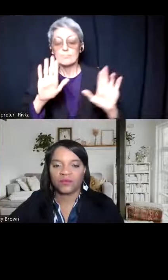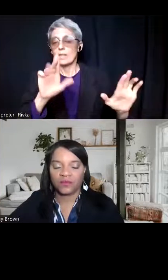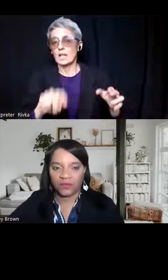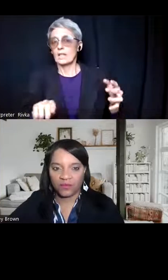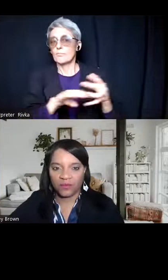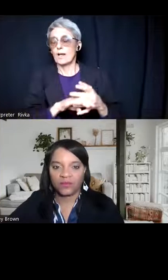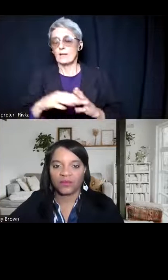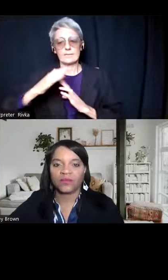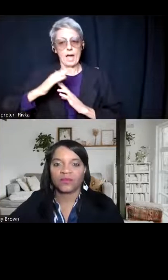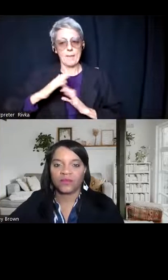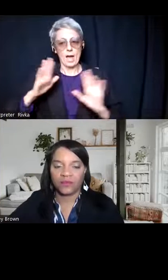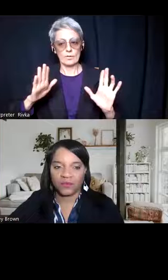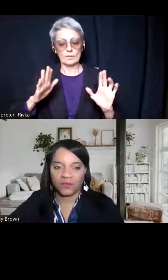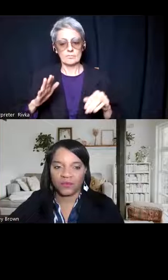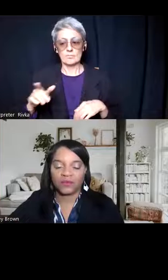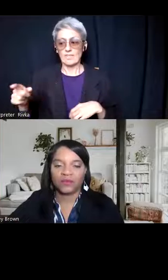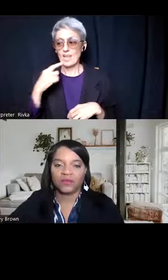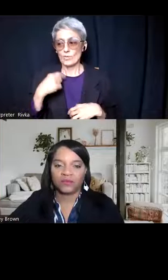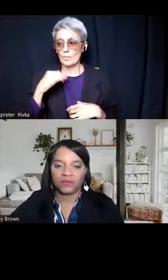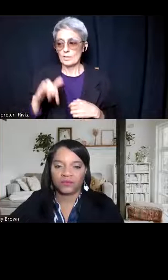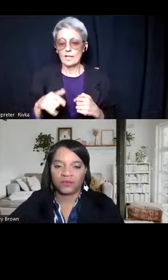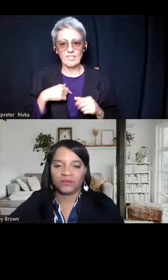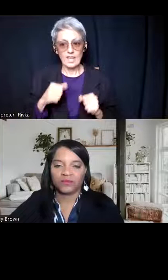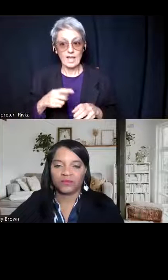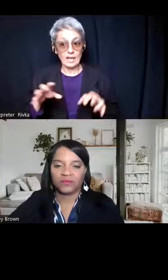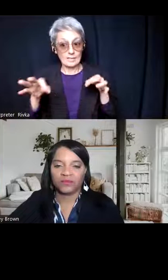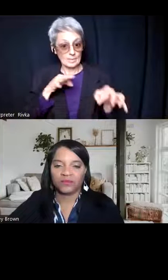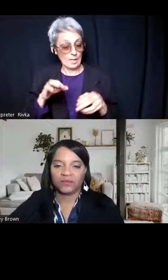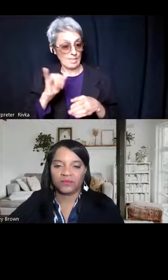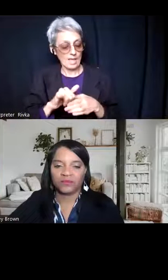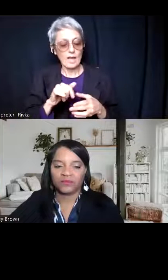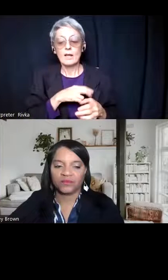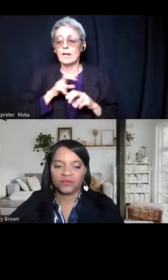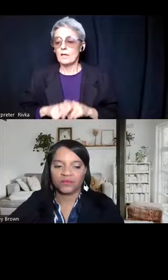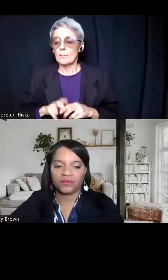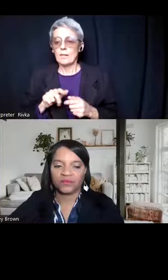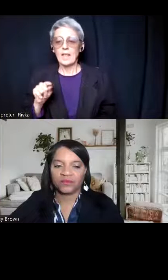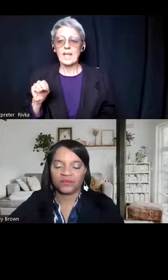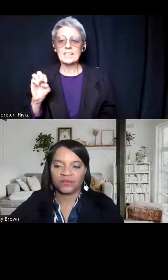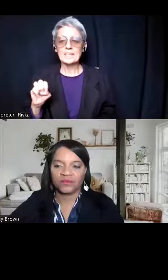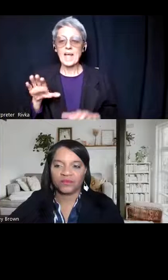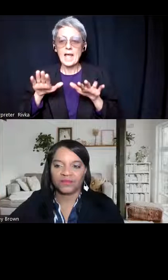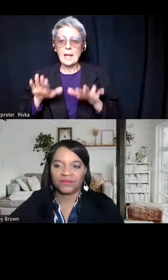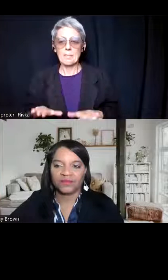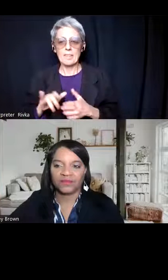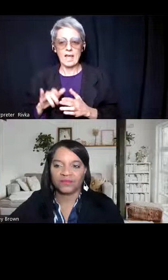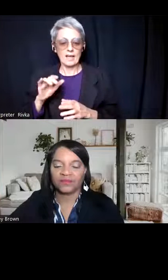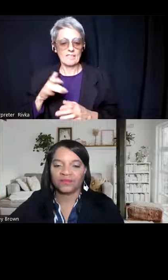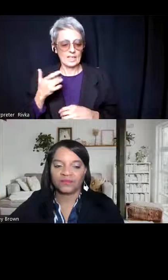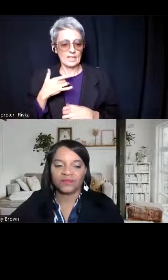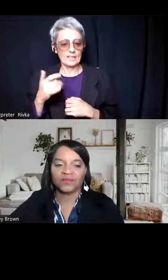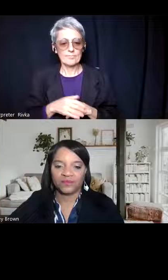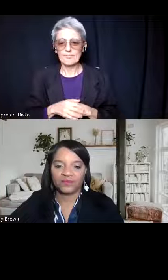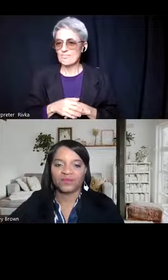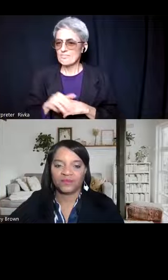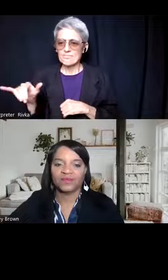And by even just naming that, they can tame it. And that's the power of using the hand model for ourselves and